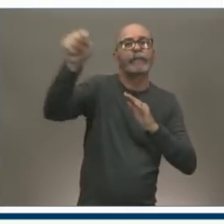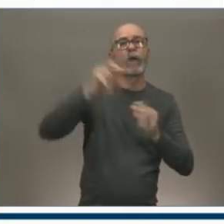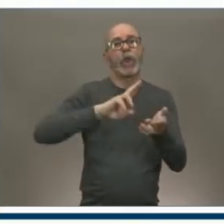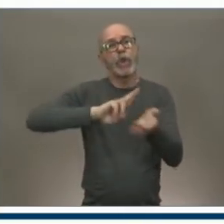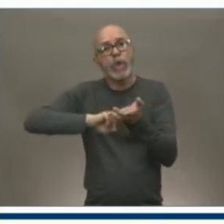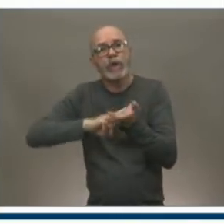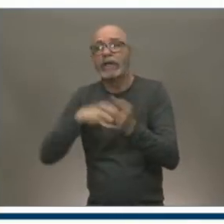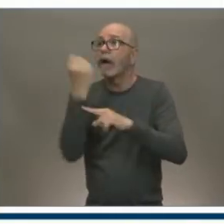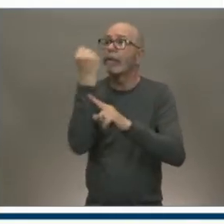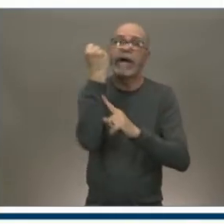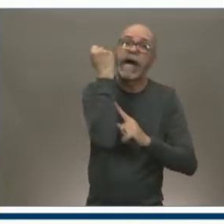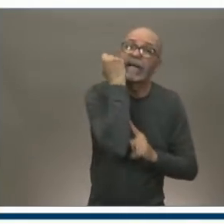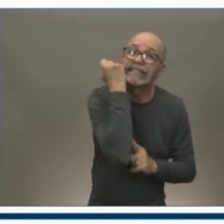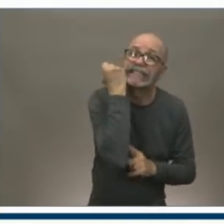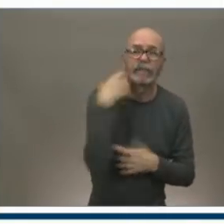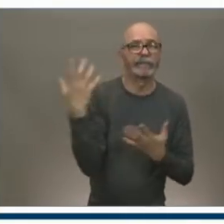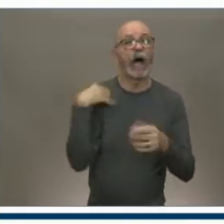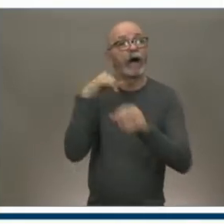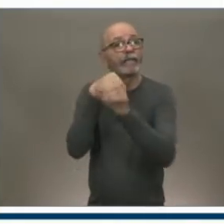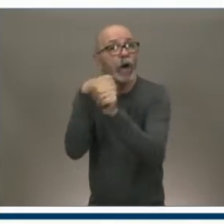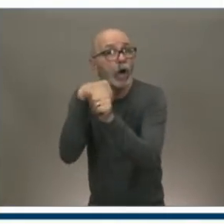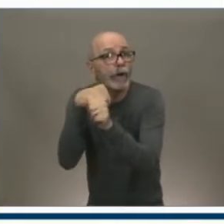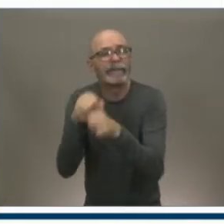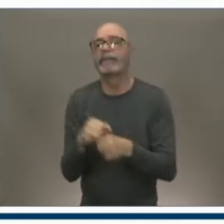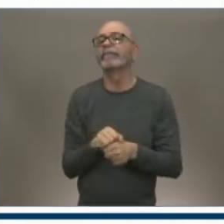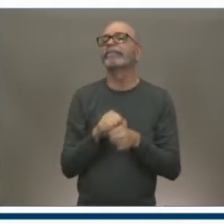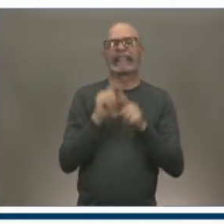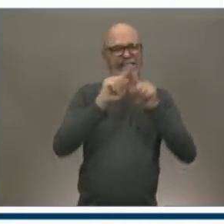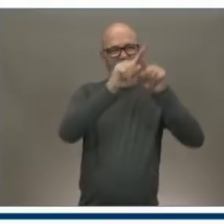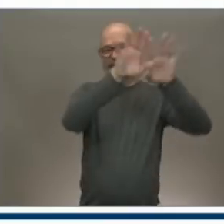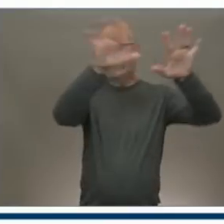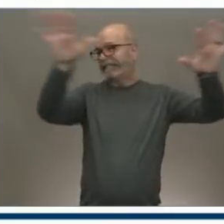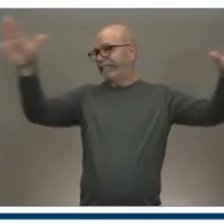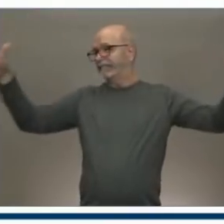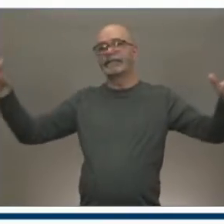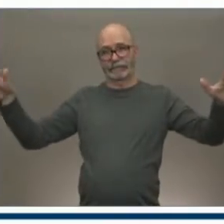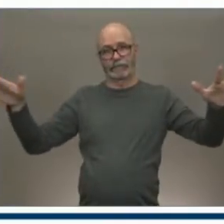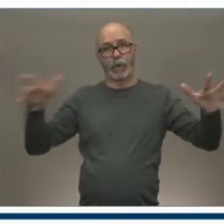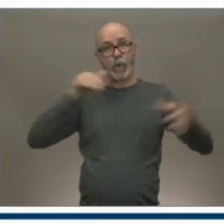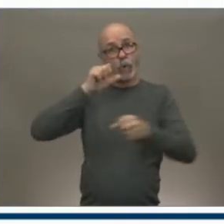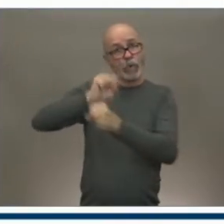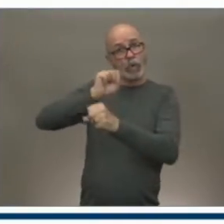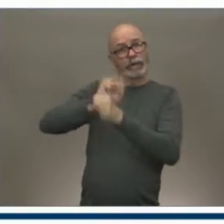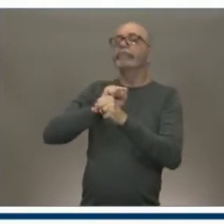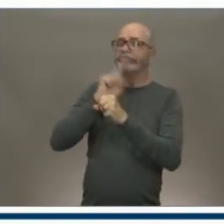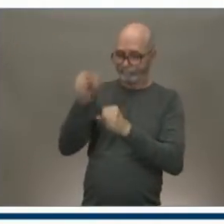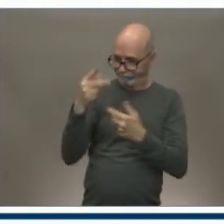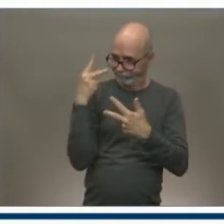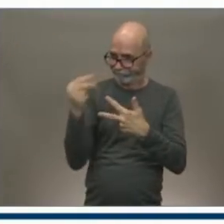dental hygienists, and pharmacists and pharmacy technicians. These will continue our